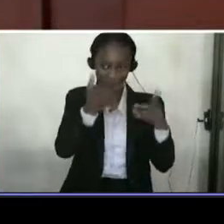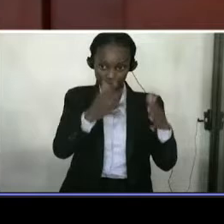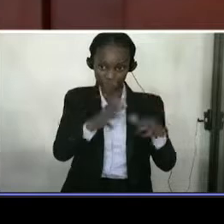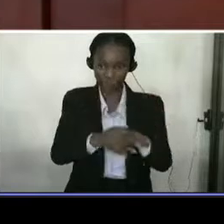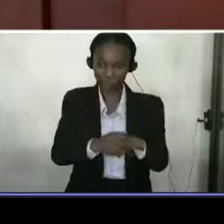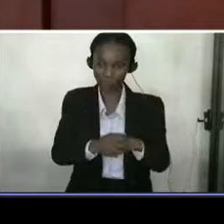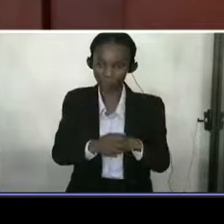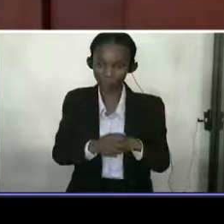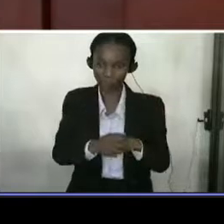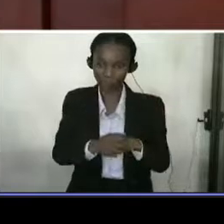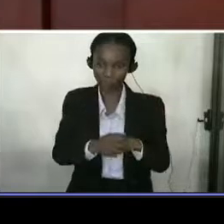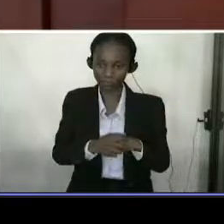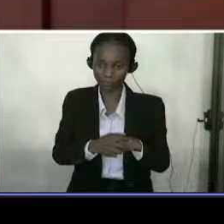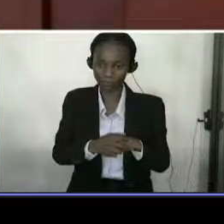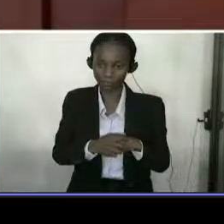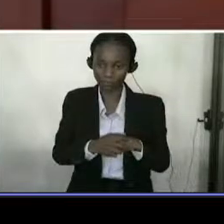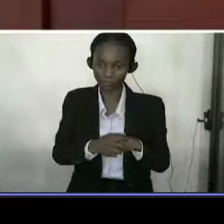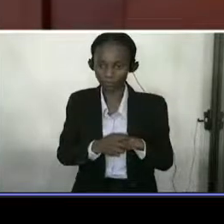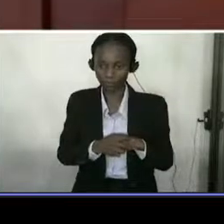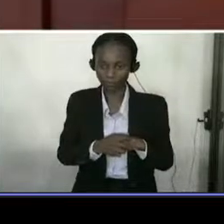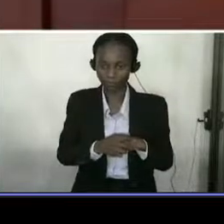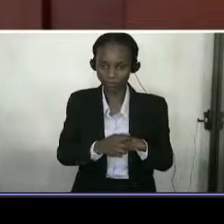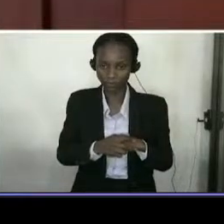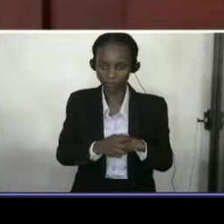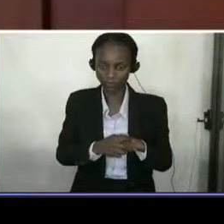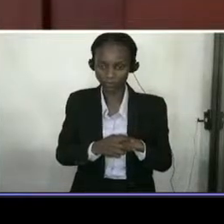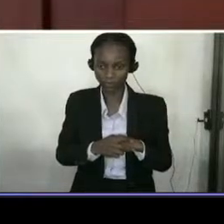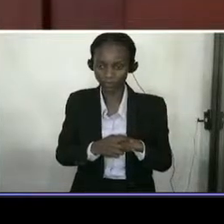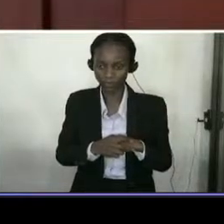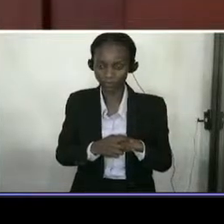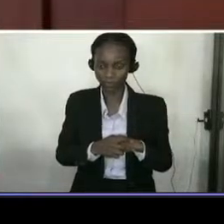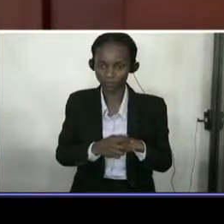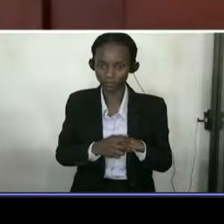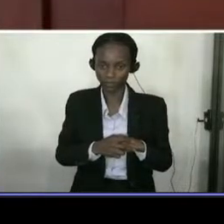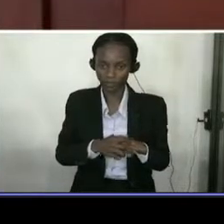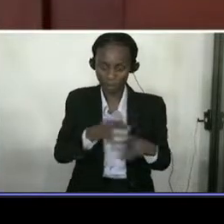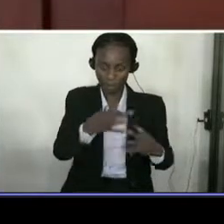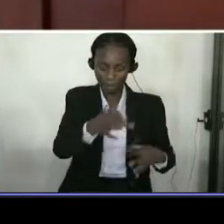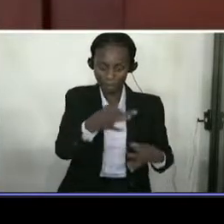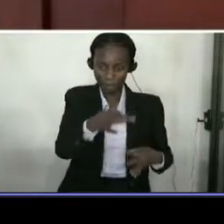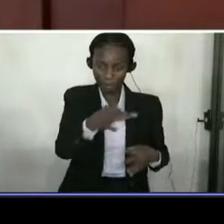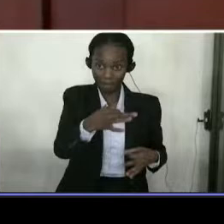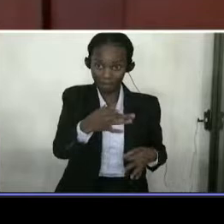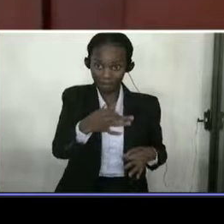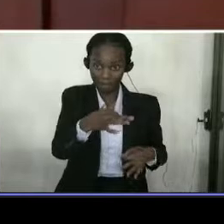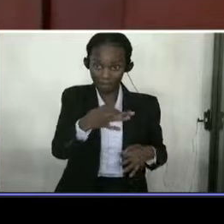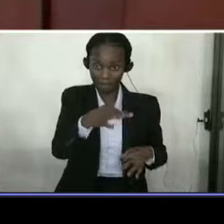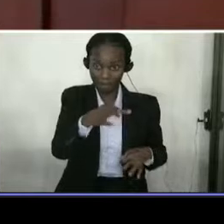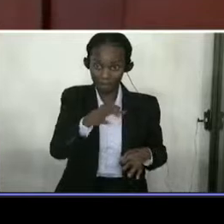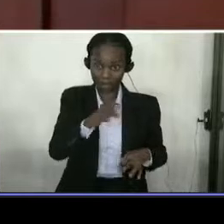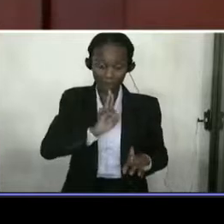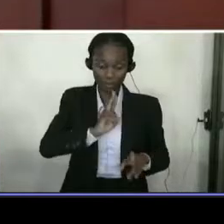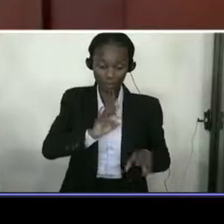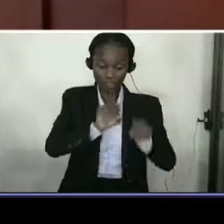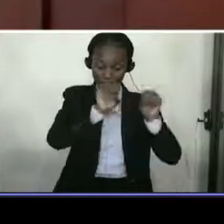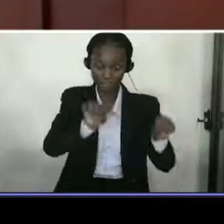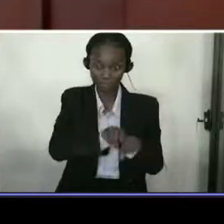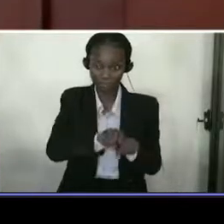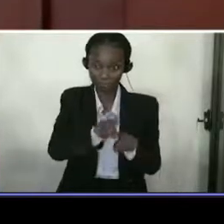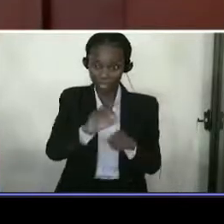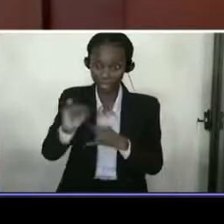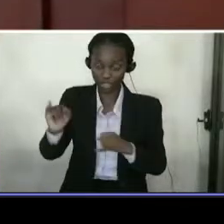The departure from a primitive and unreliable paper-based reporting system to the introduction